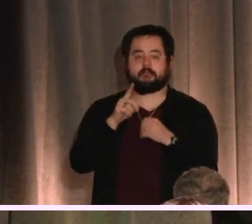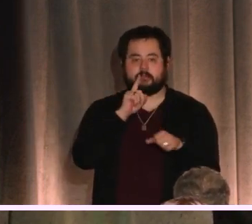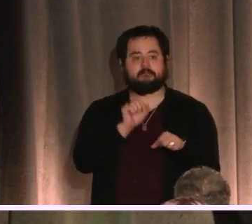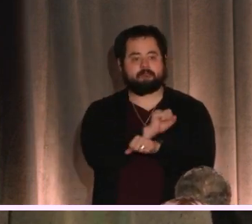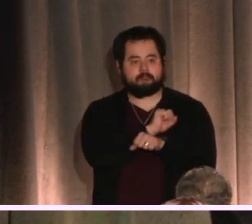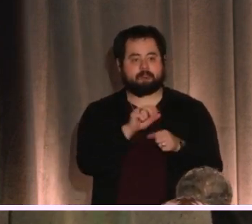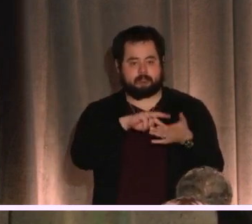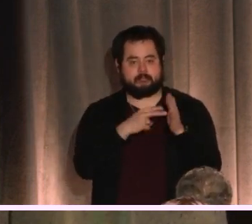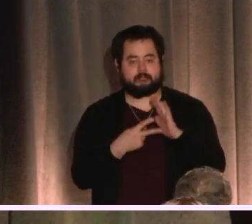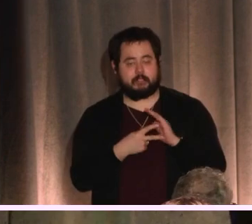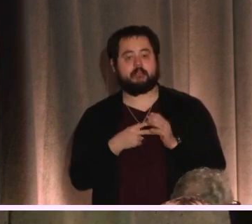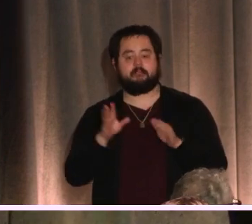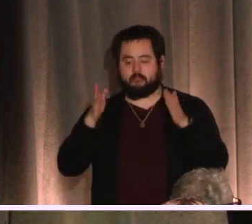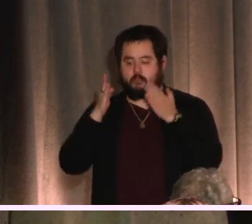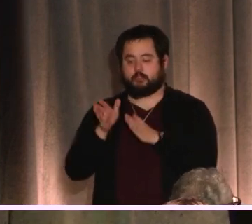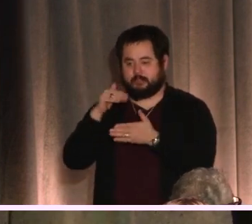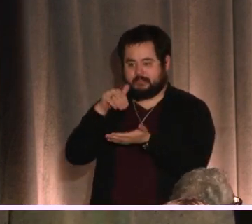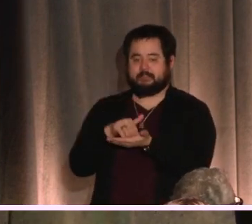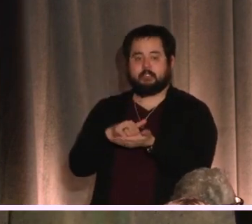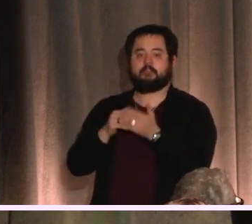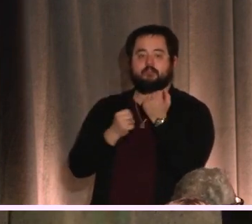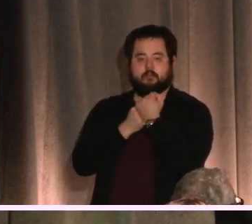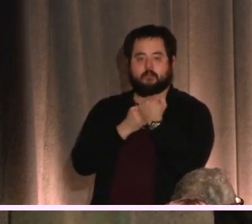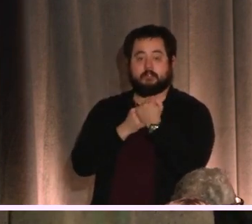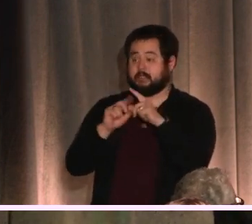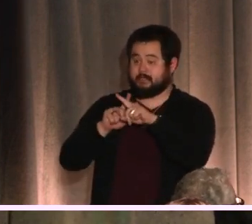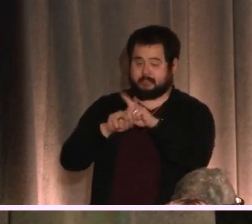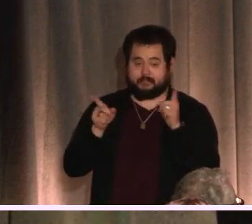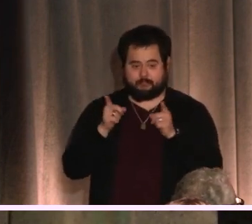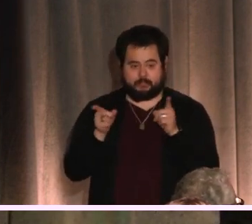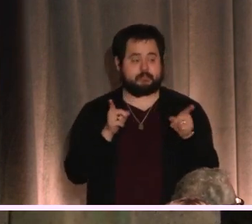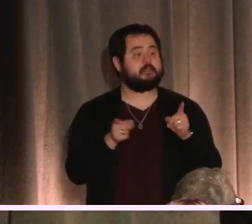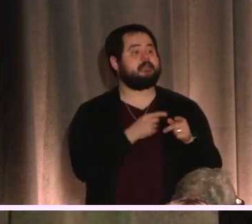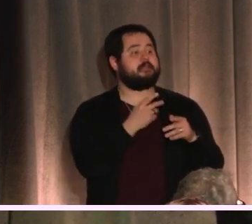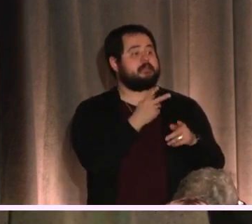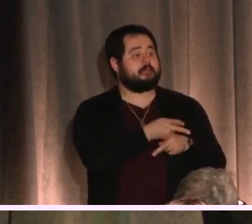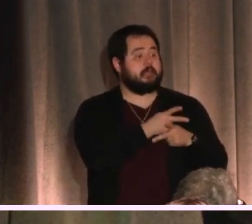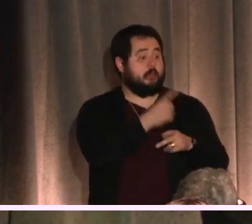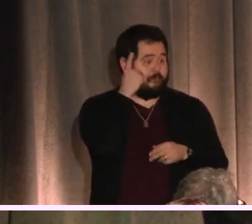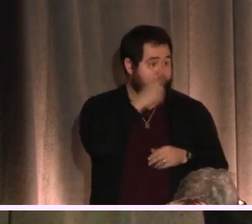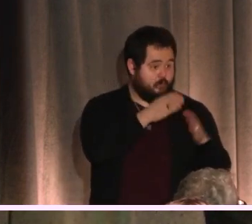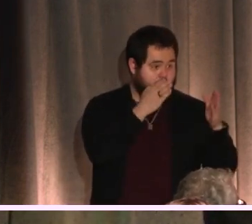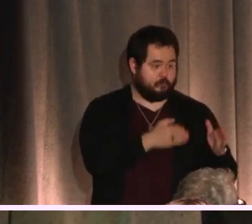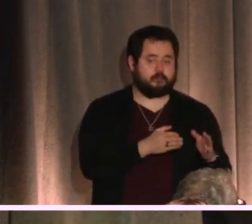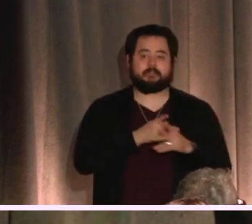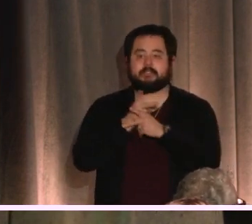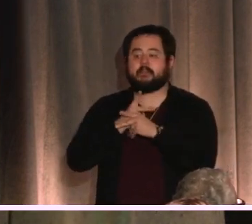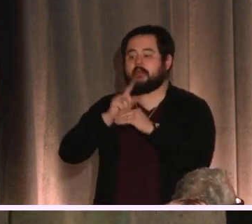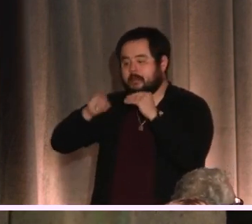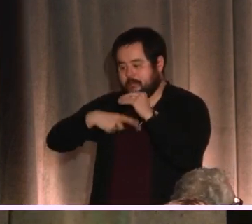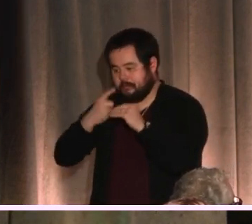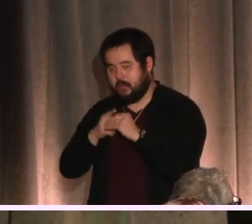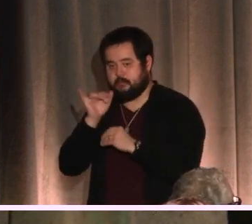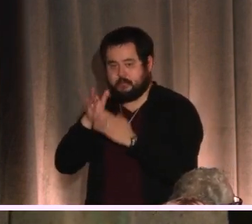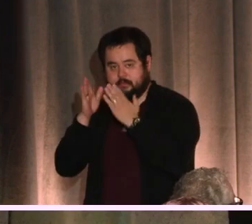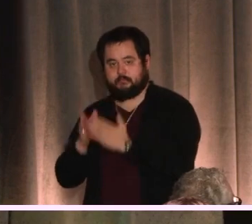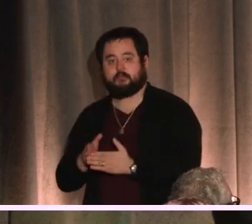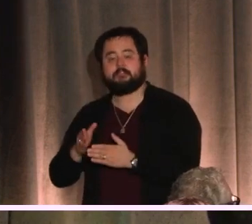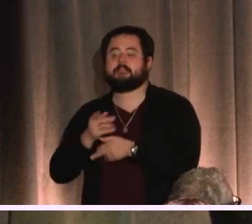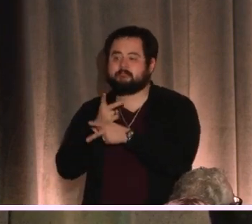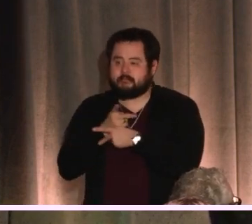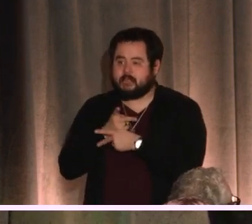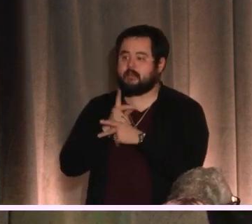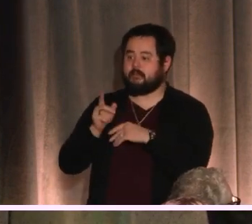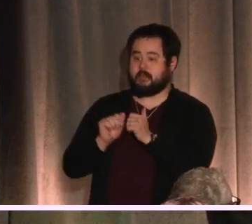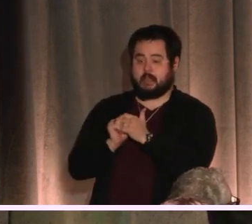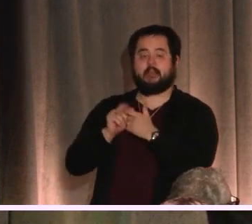supports and the difference between caring for someone versus caring about someone, caring about them as a friend and a witness to how they want to live